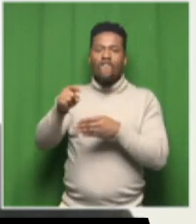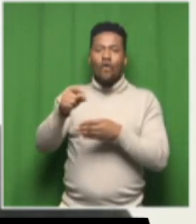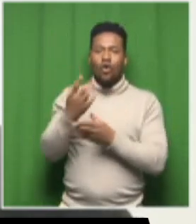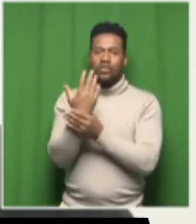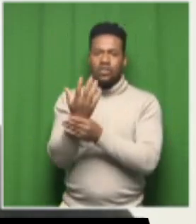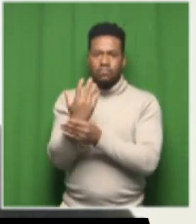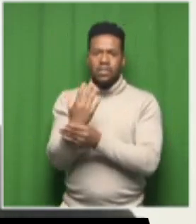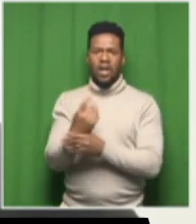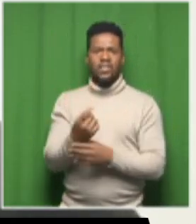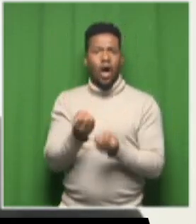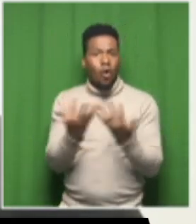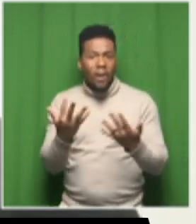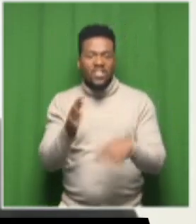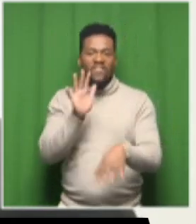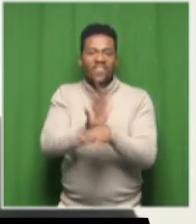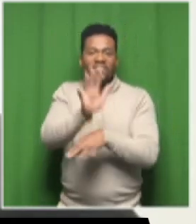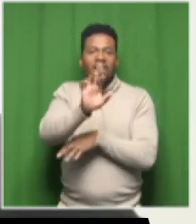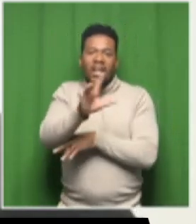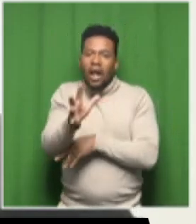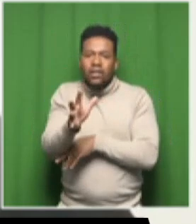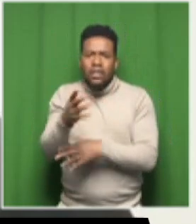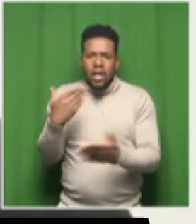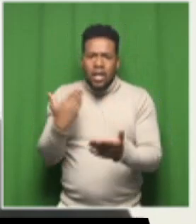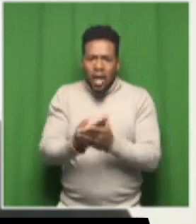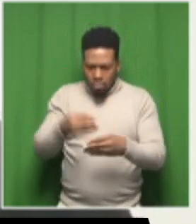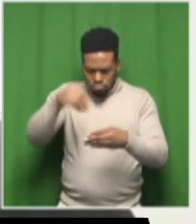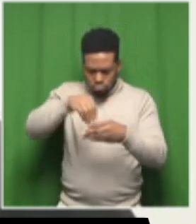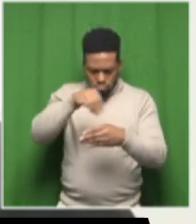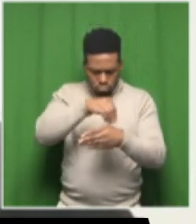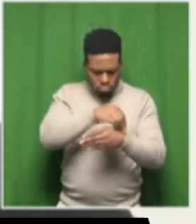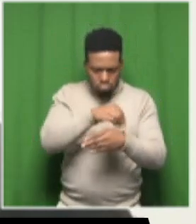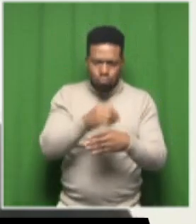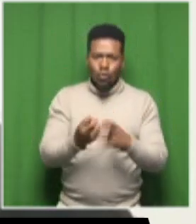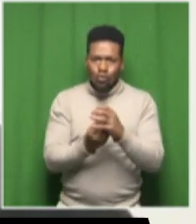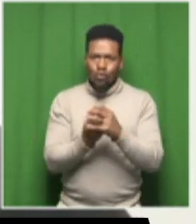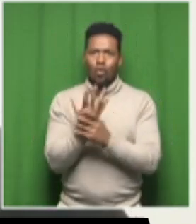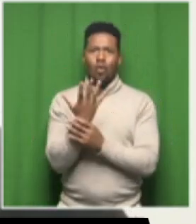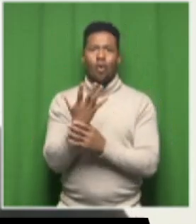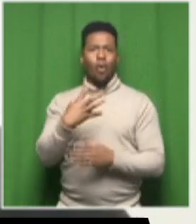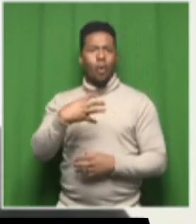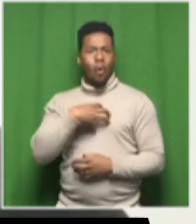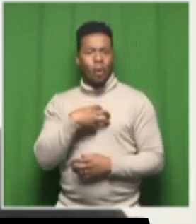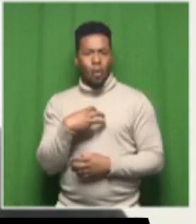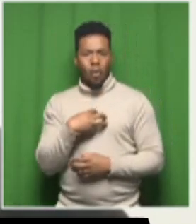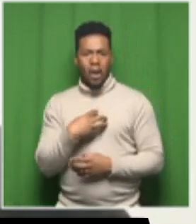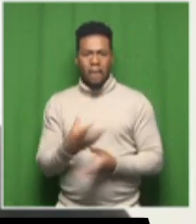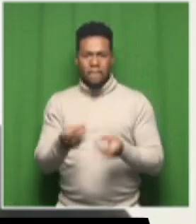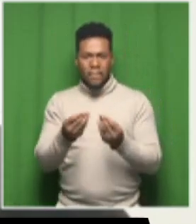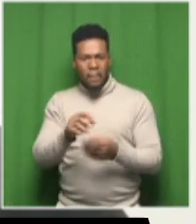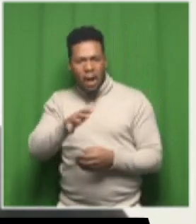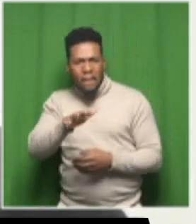bedding and make your own seedlings. On that sachet, you can get about